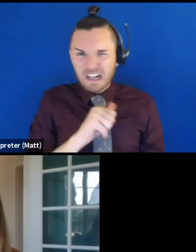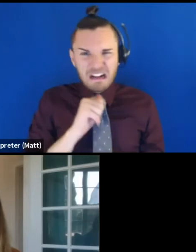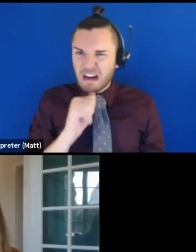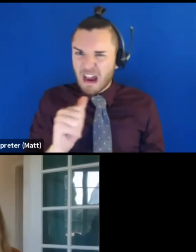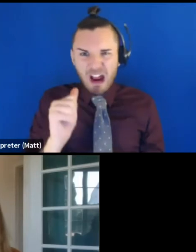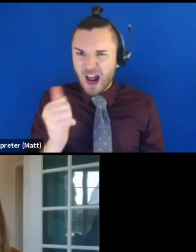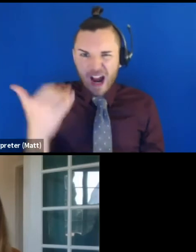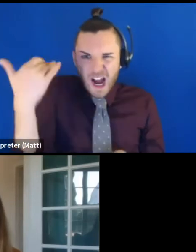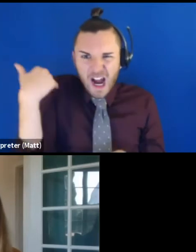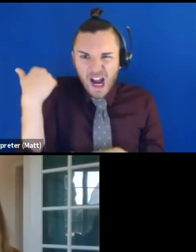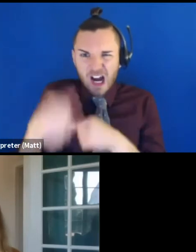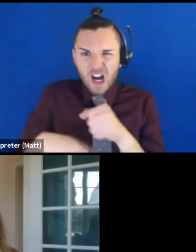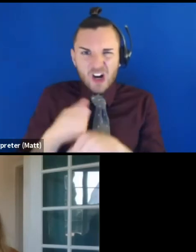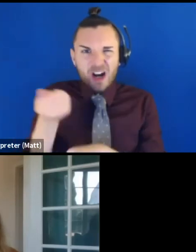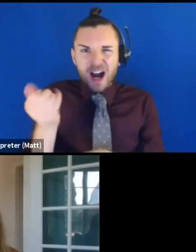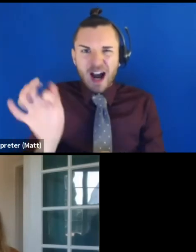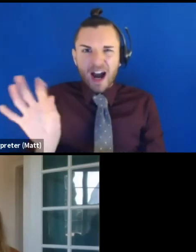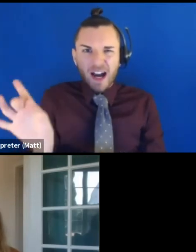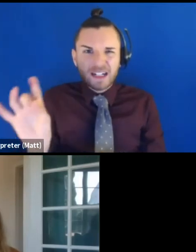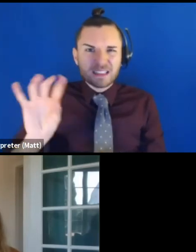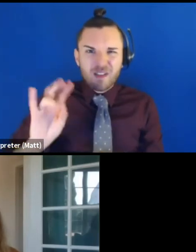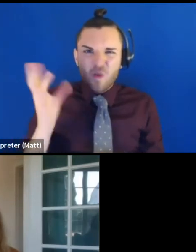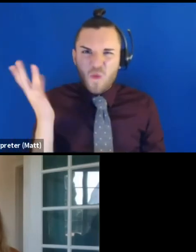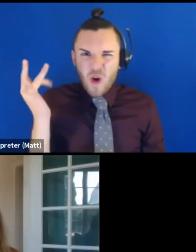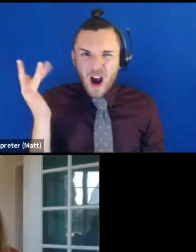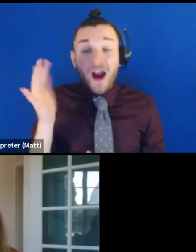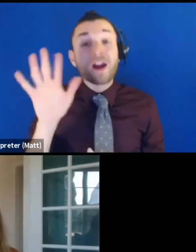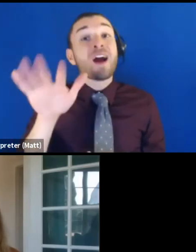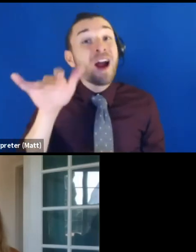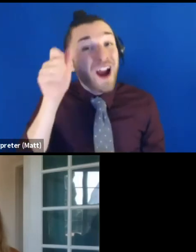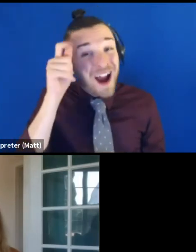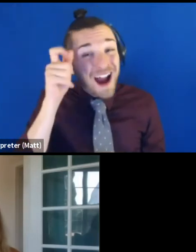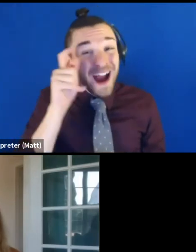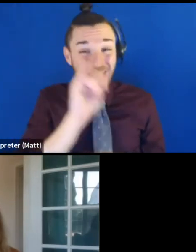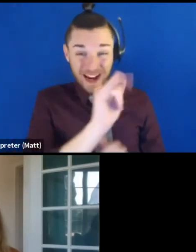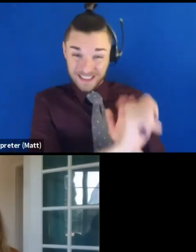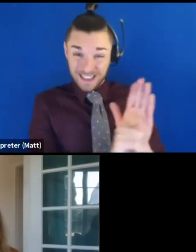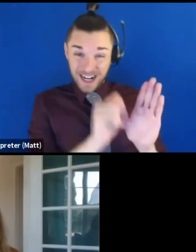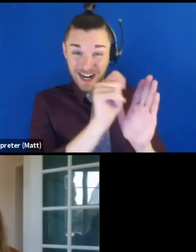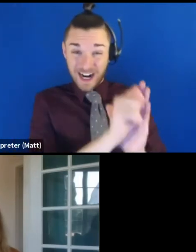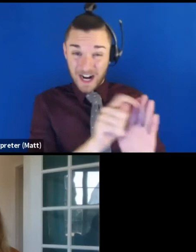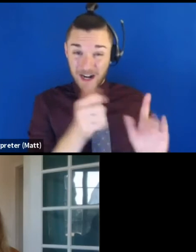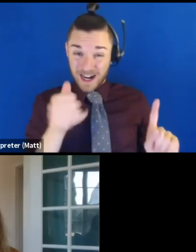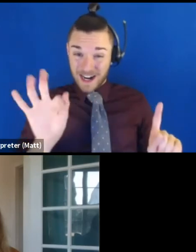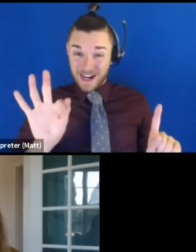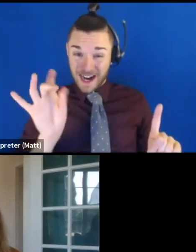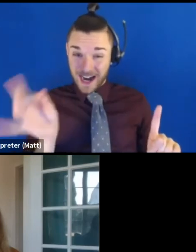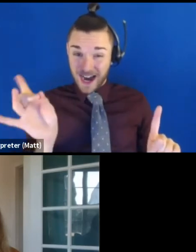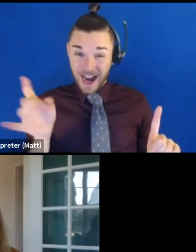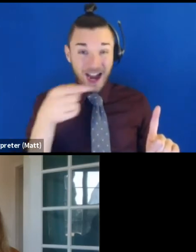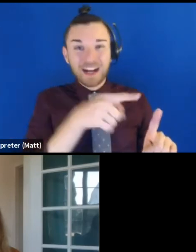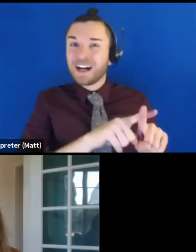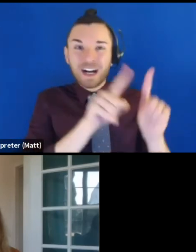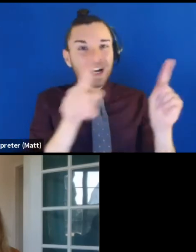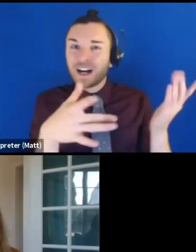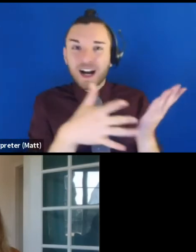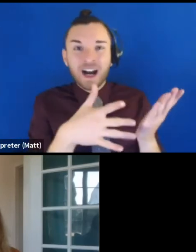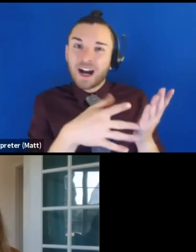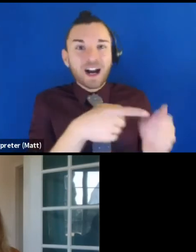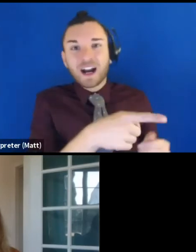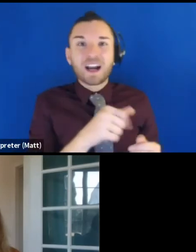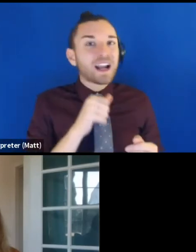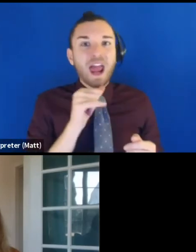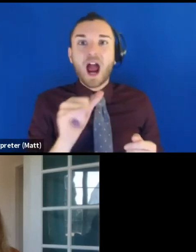1987? Because TV was a completely different medium at the time. And the way shows were made just didn't allow for making something risky